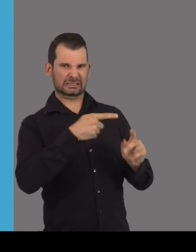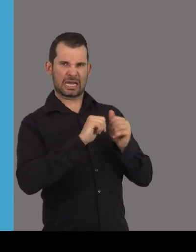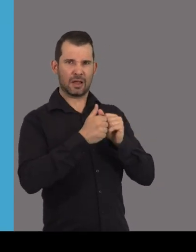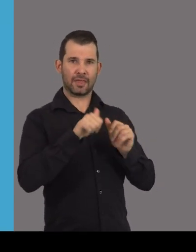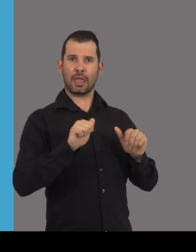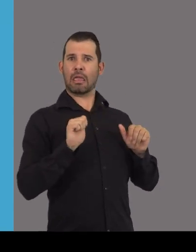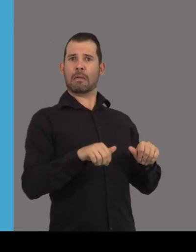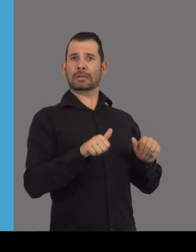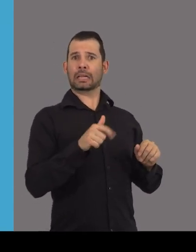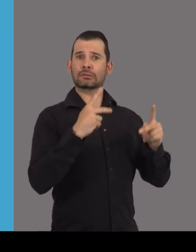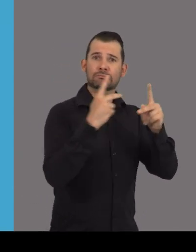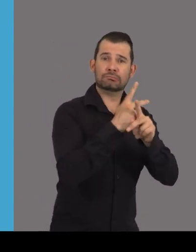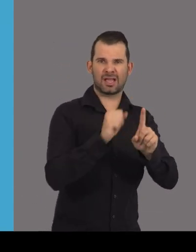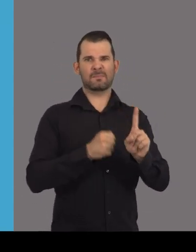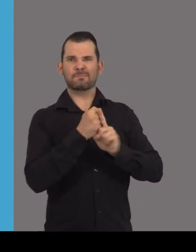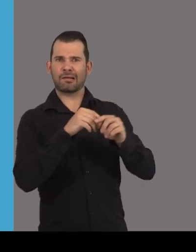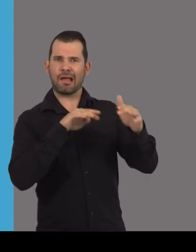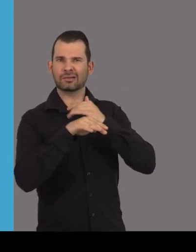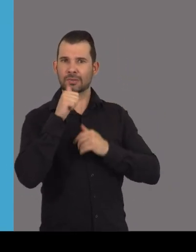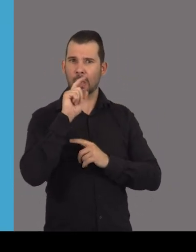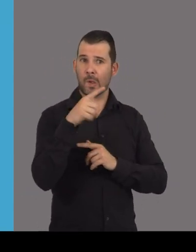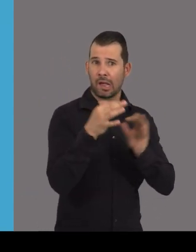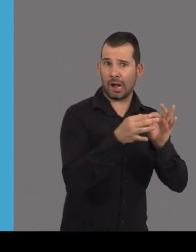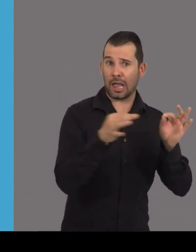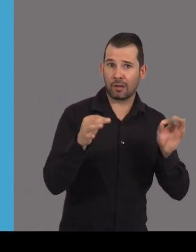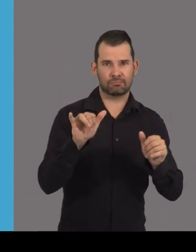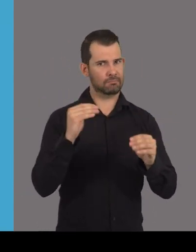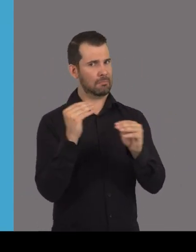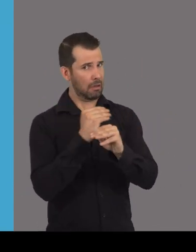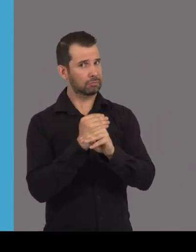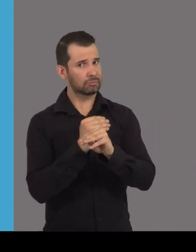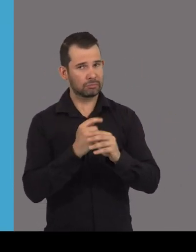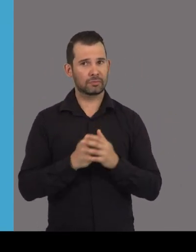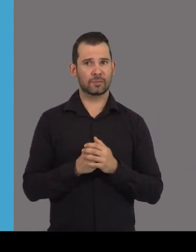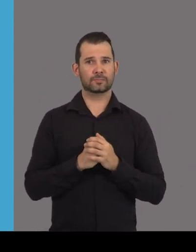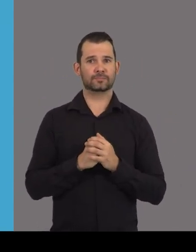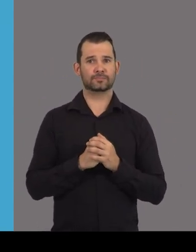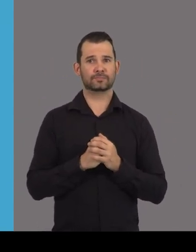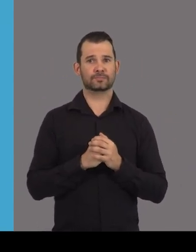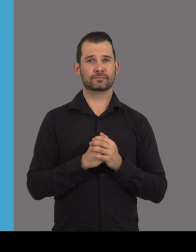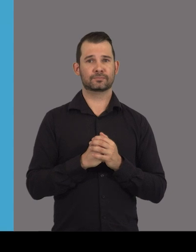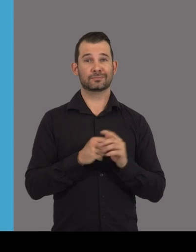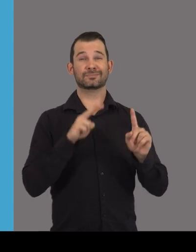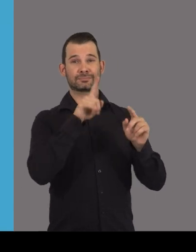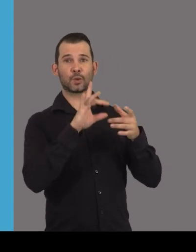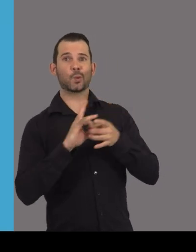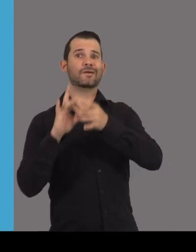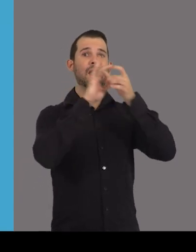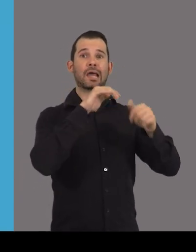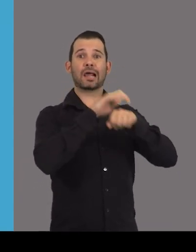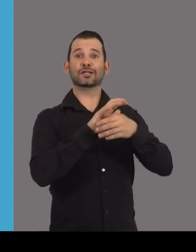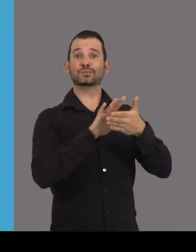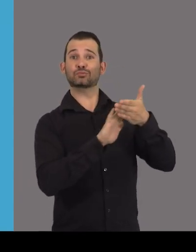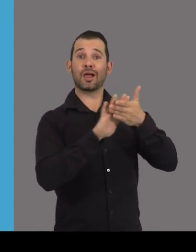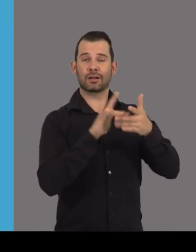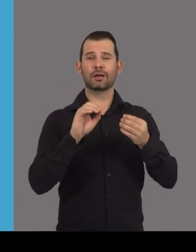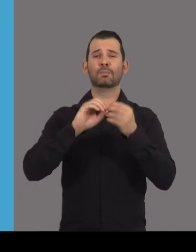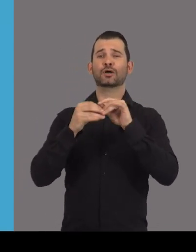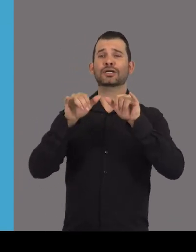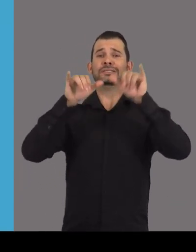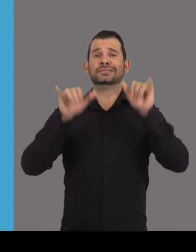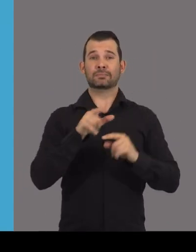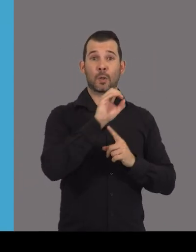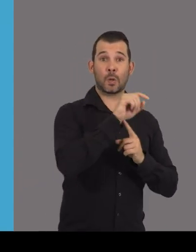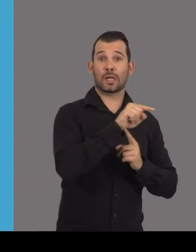we can see how the ability to decode impacts access to not only language, but mathematics. In Unified English Braille, the number system